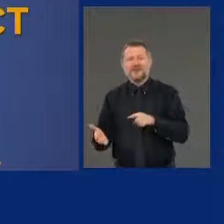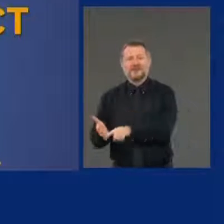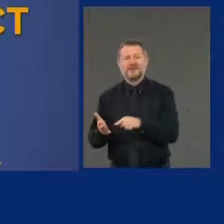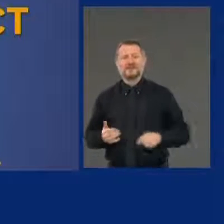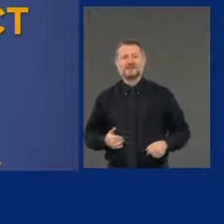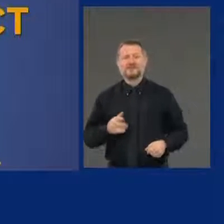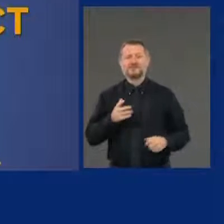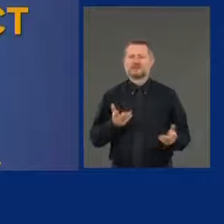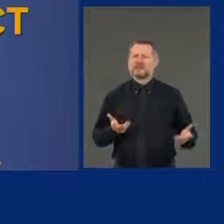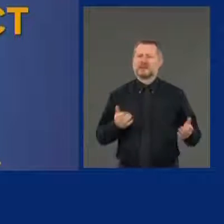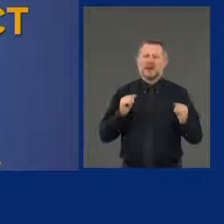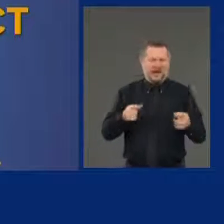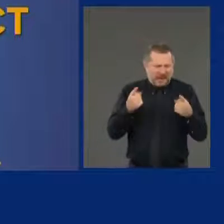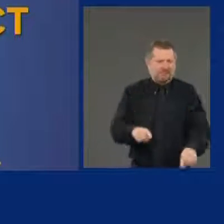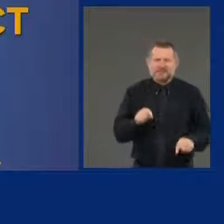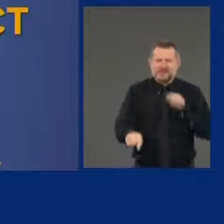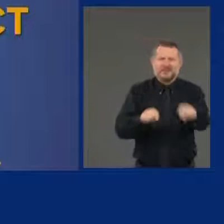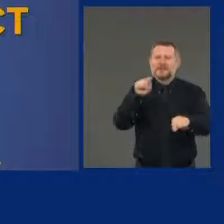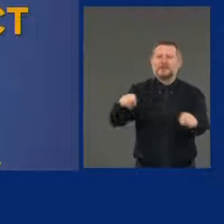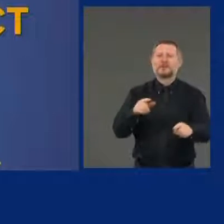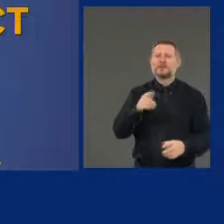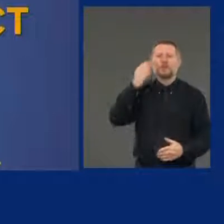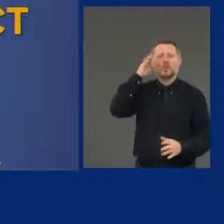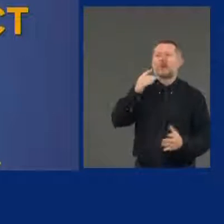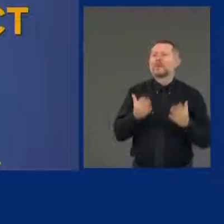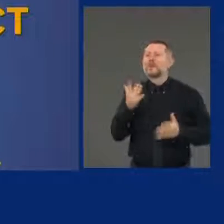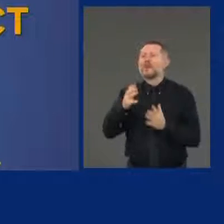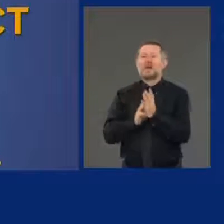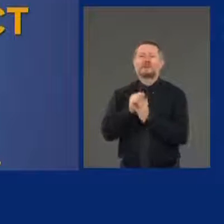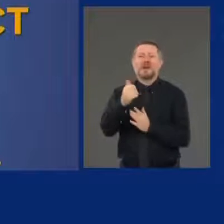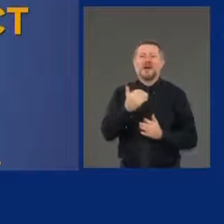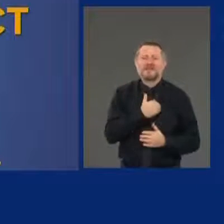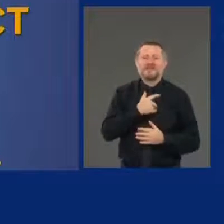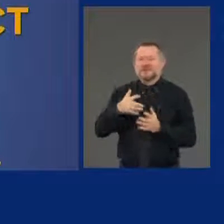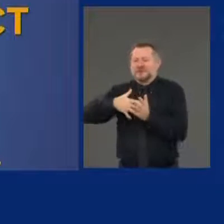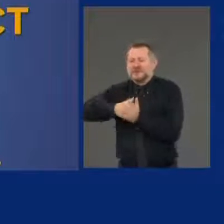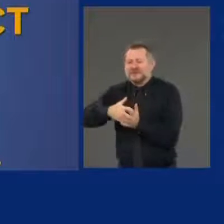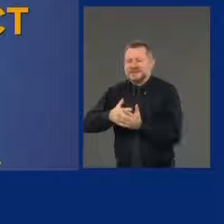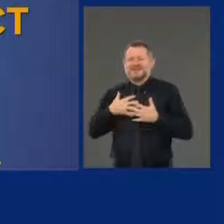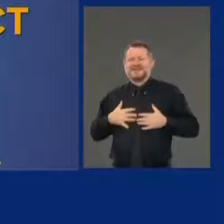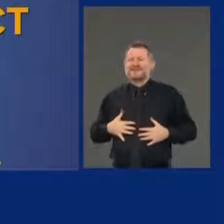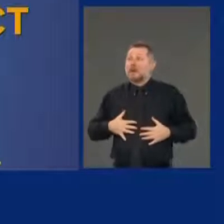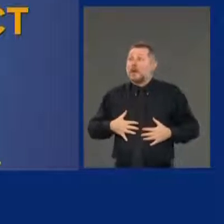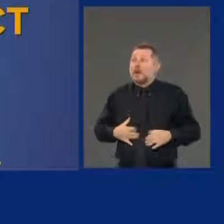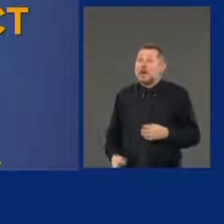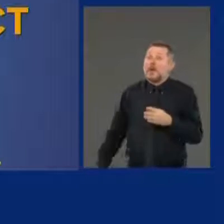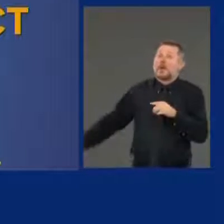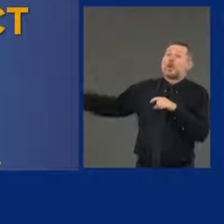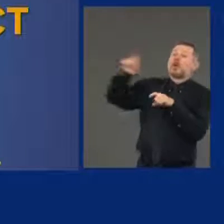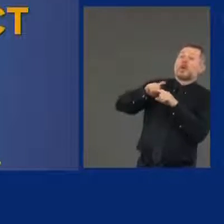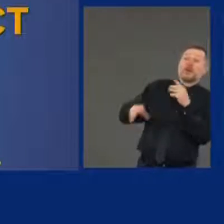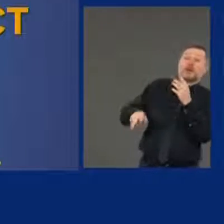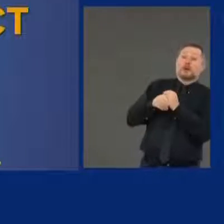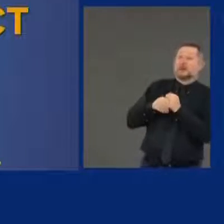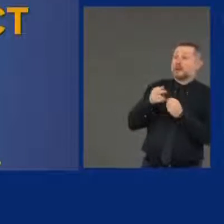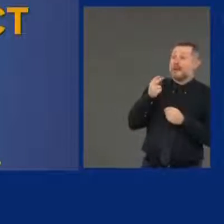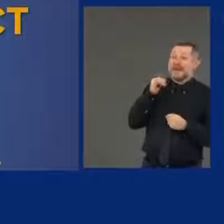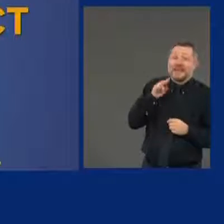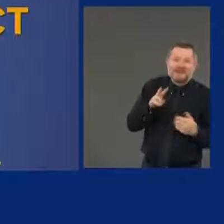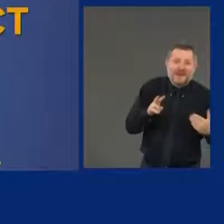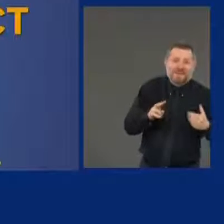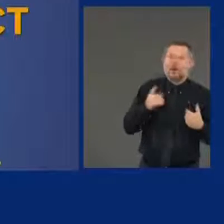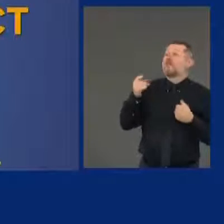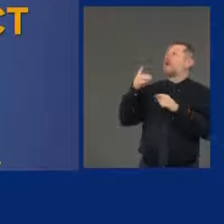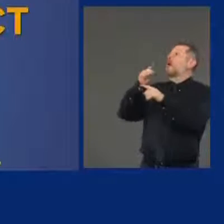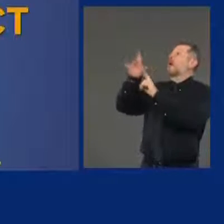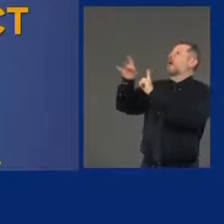immune system because they're battling cancer or because they're battling HIV, and you infect them and you wind up